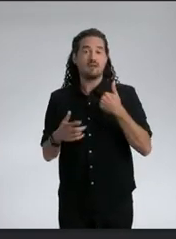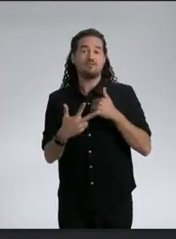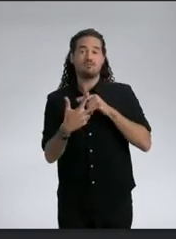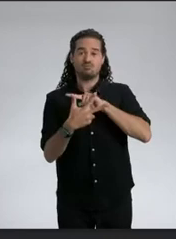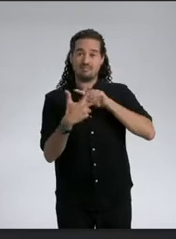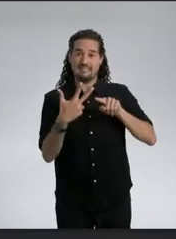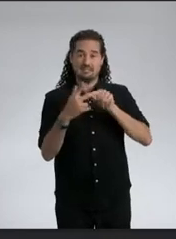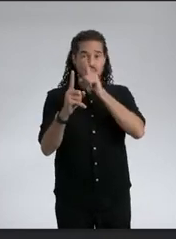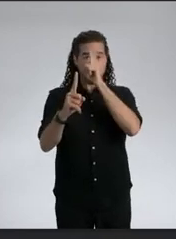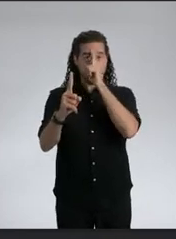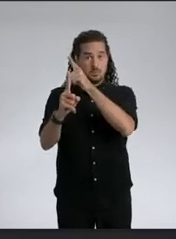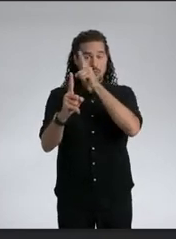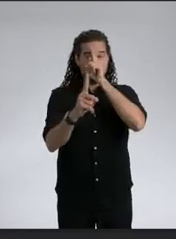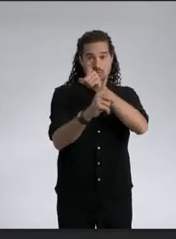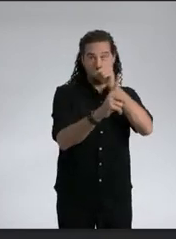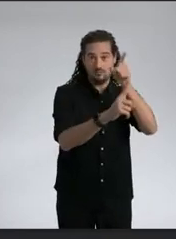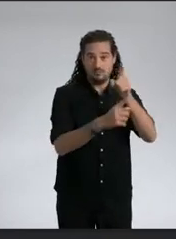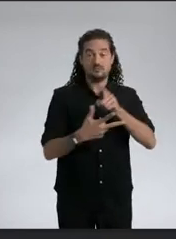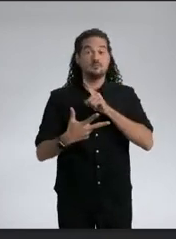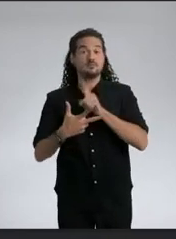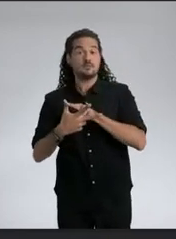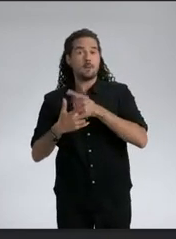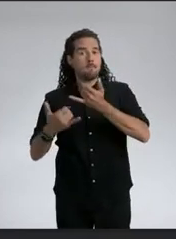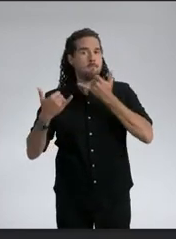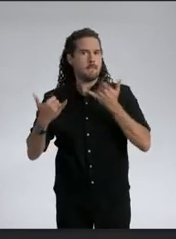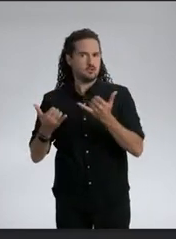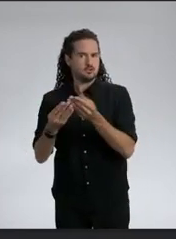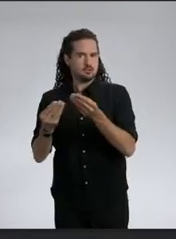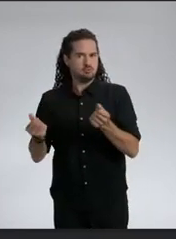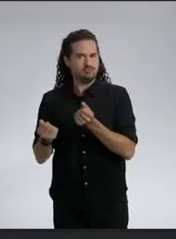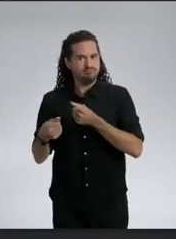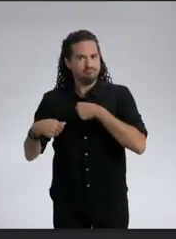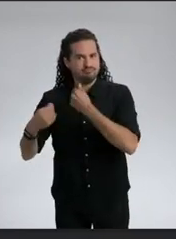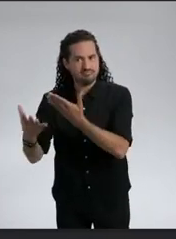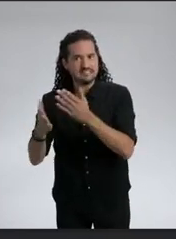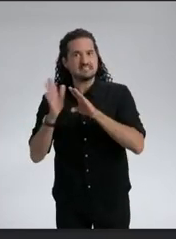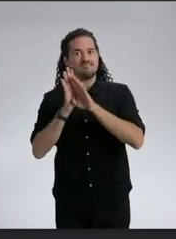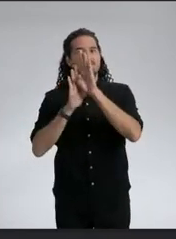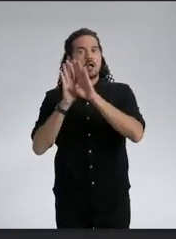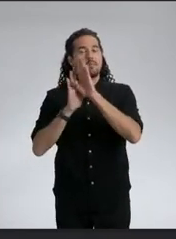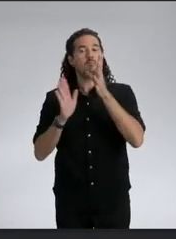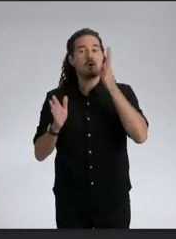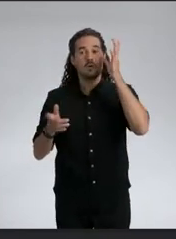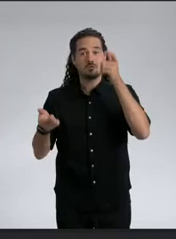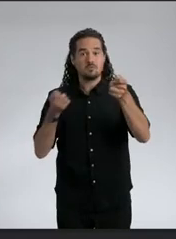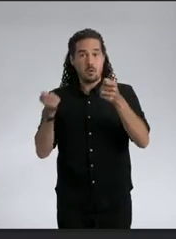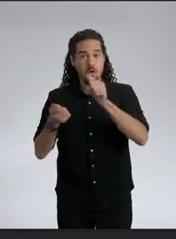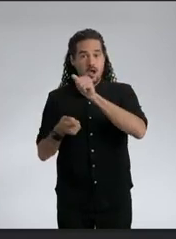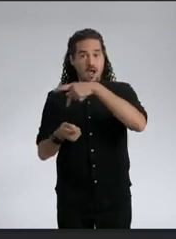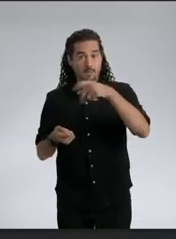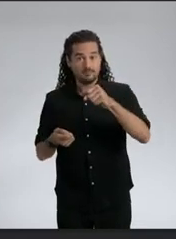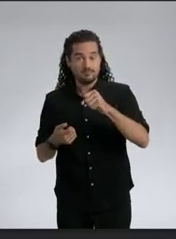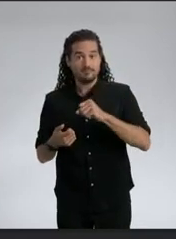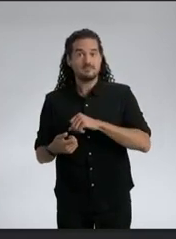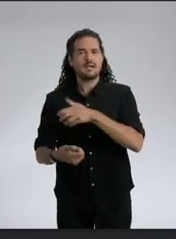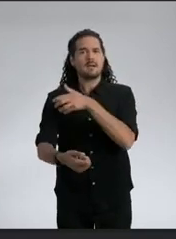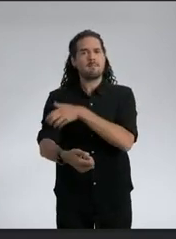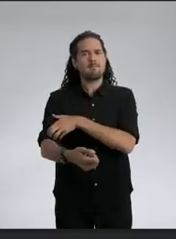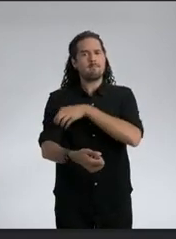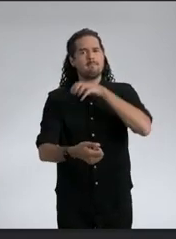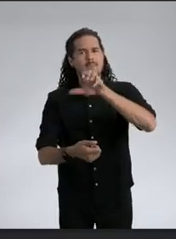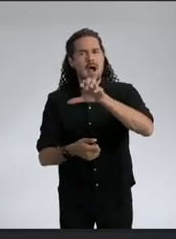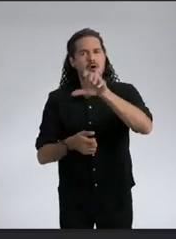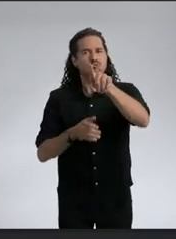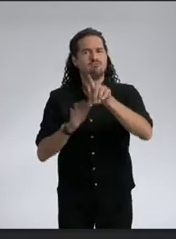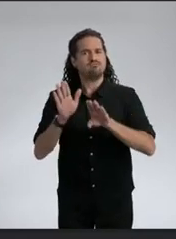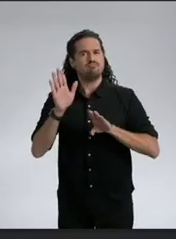API: to offer you modern solutions for developing parental control apps, to empower you to build dynamic experiences and